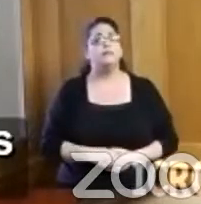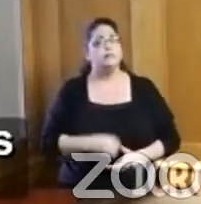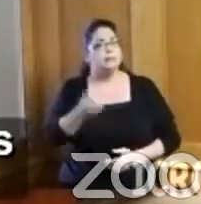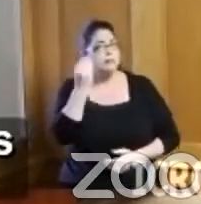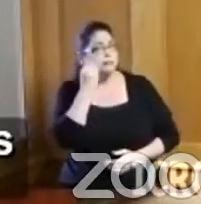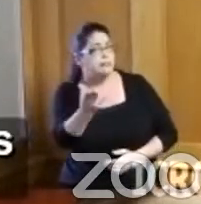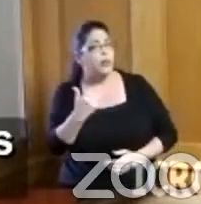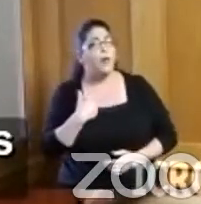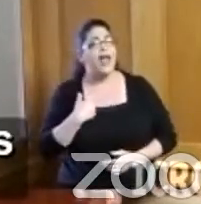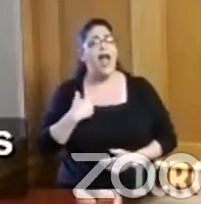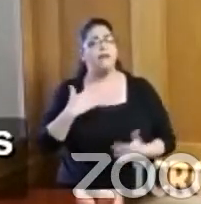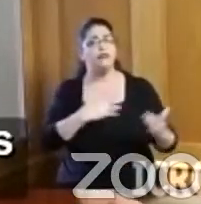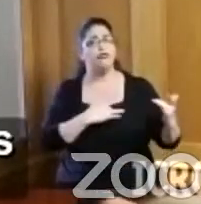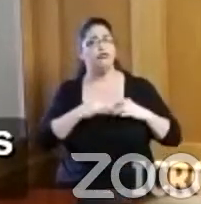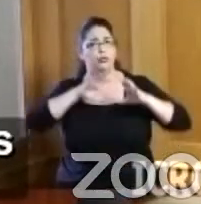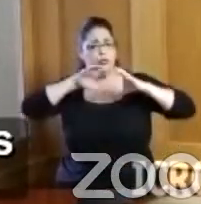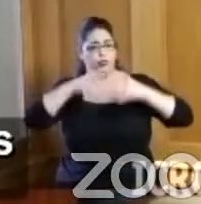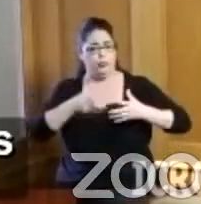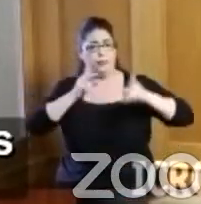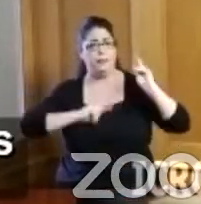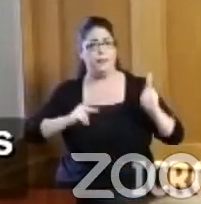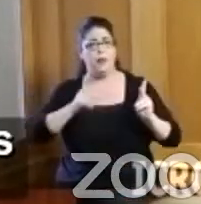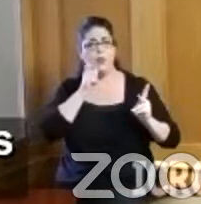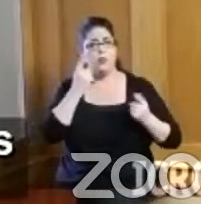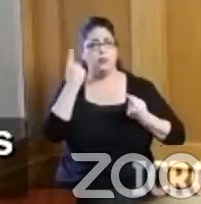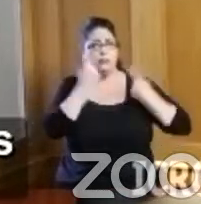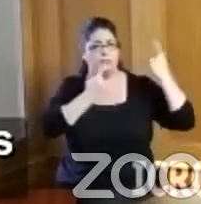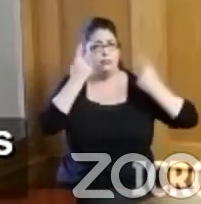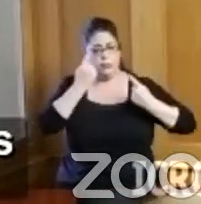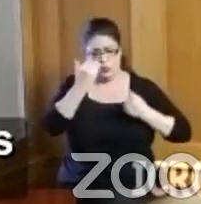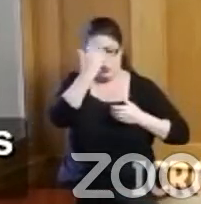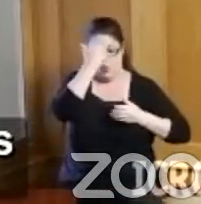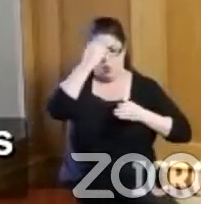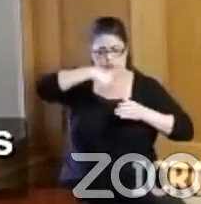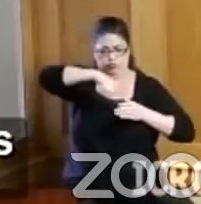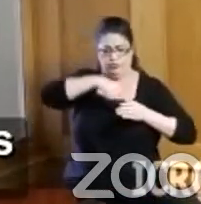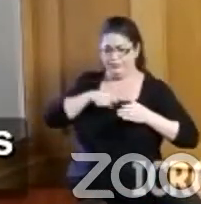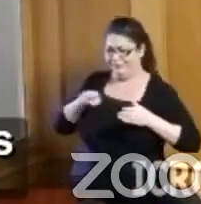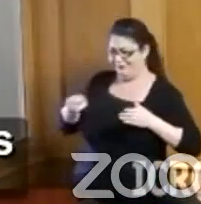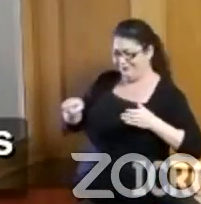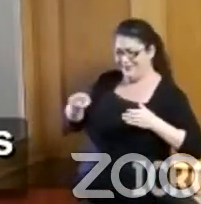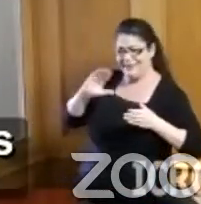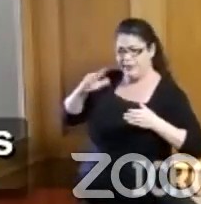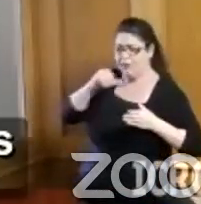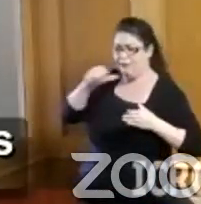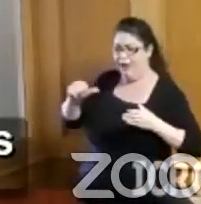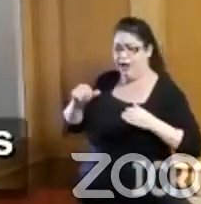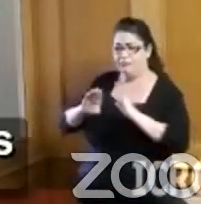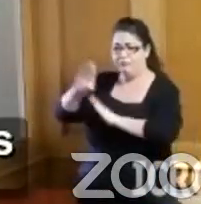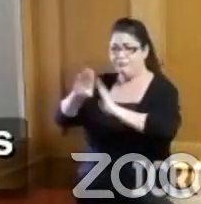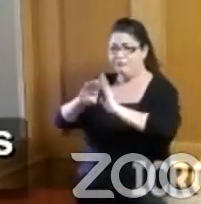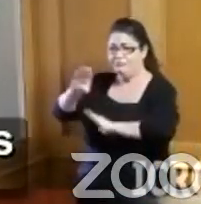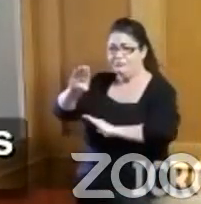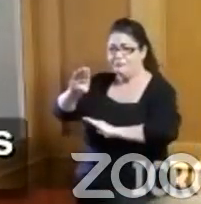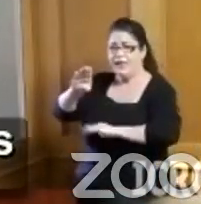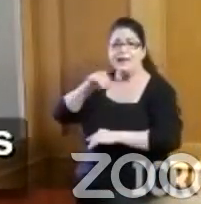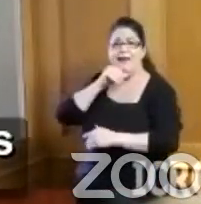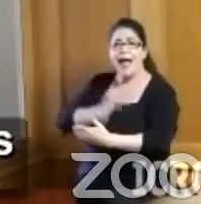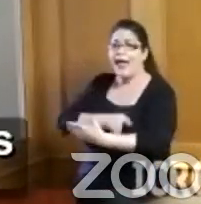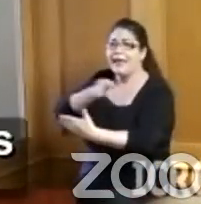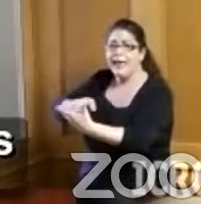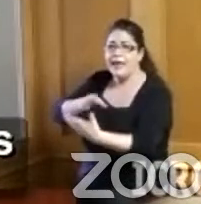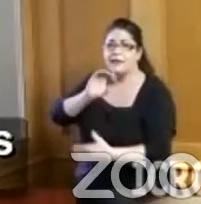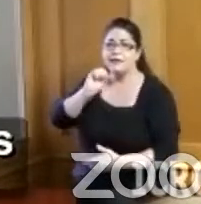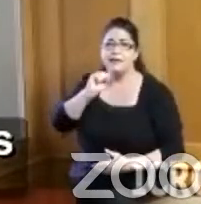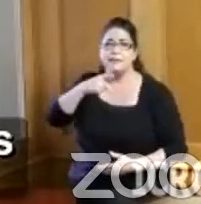of concerned taxpayers who know what should be happening and still is not. This was not a personal attack against the